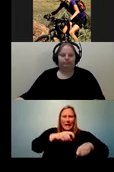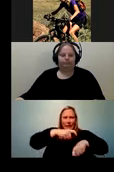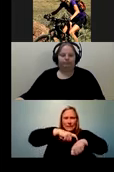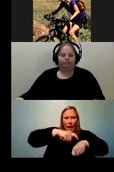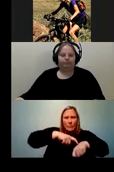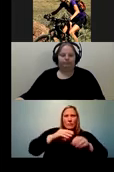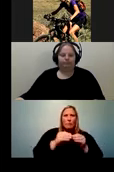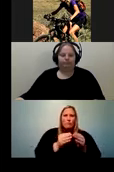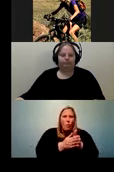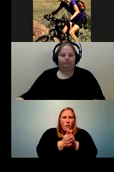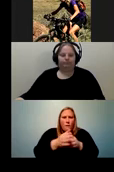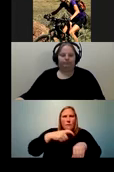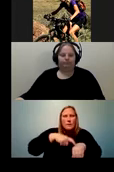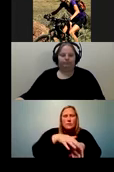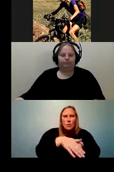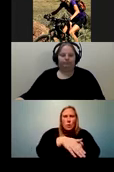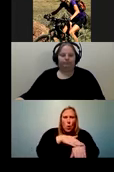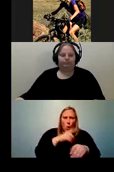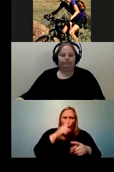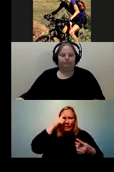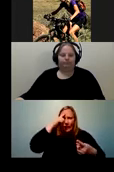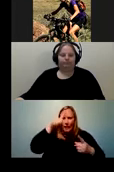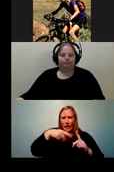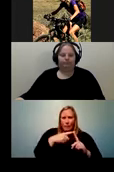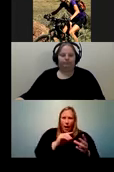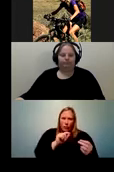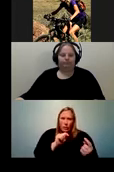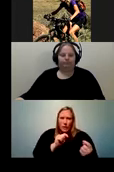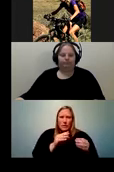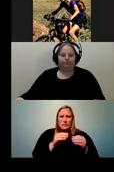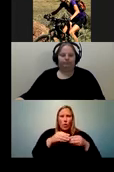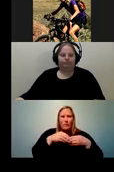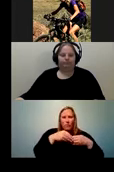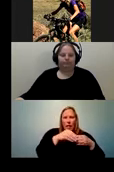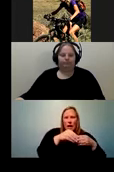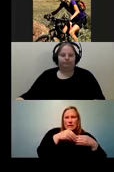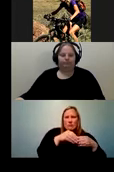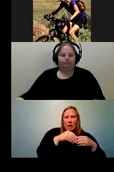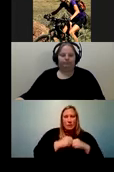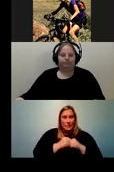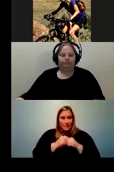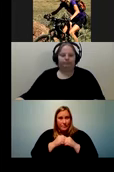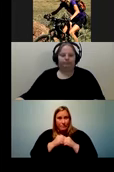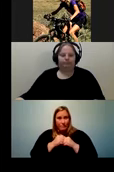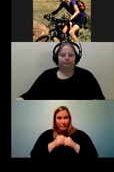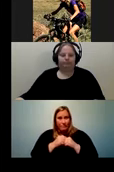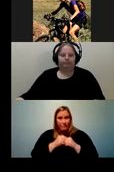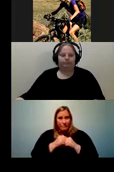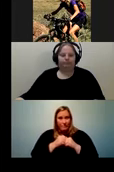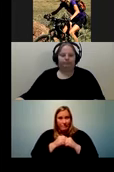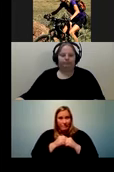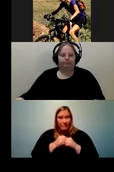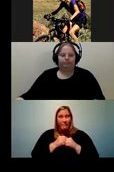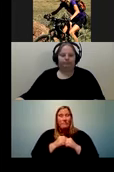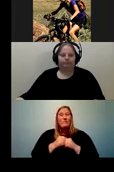it's slow, it's controllable, and it's flexible. It's much harder for us to change our unconscious